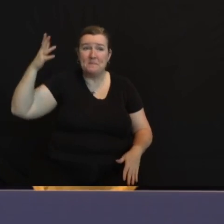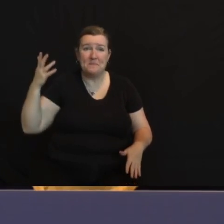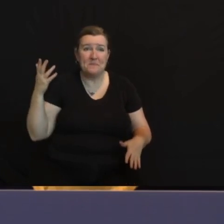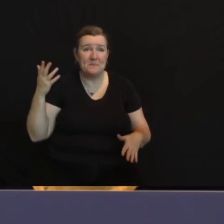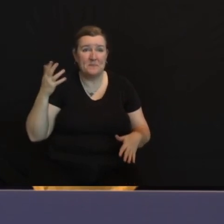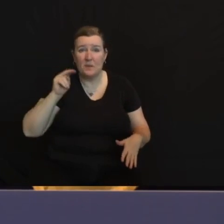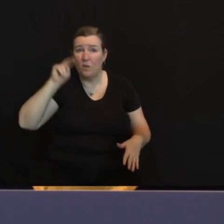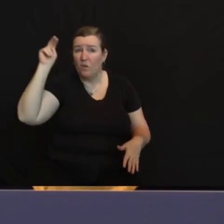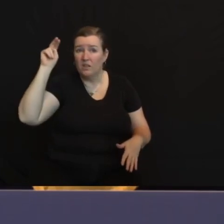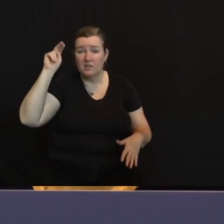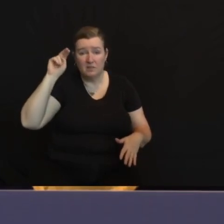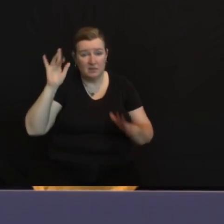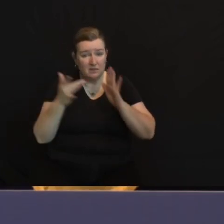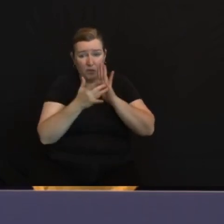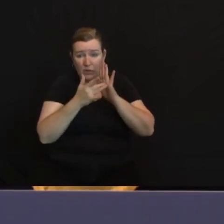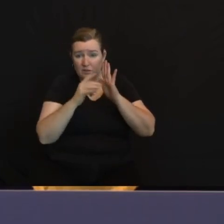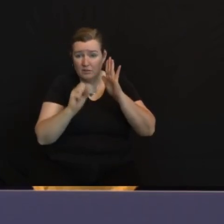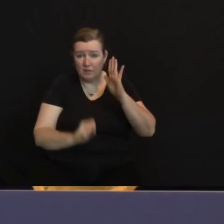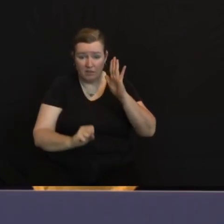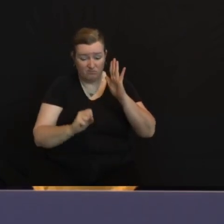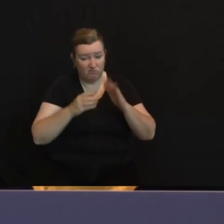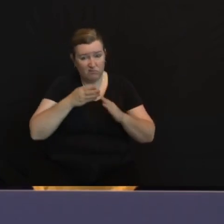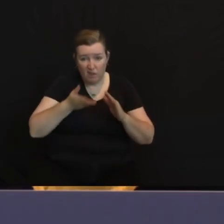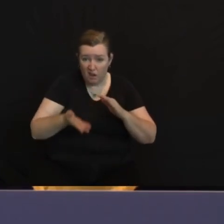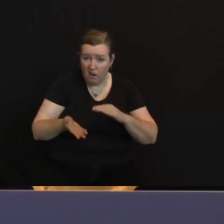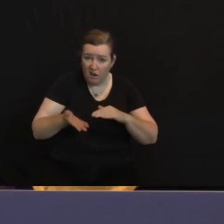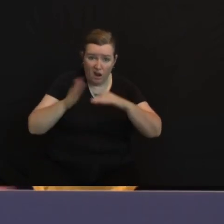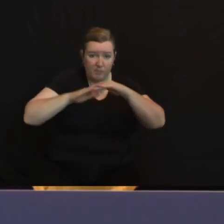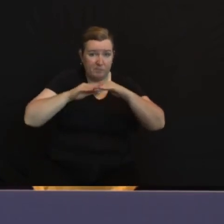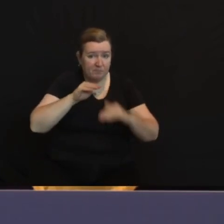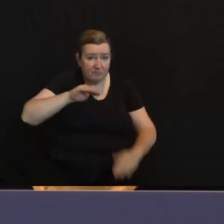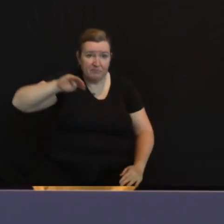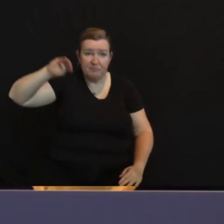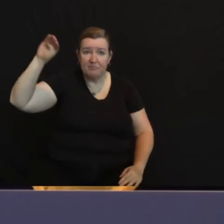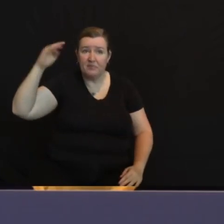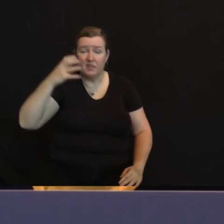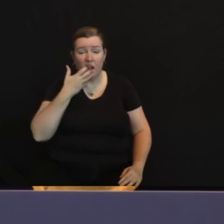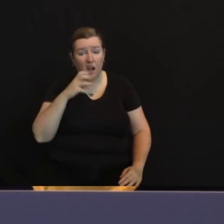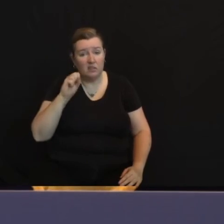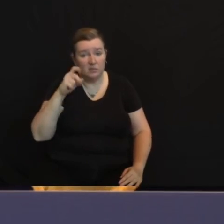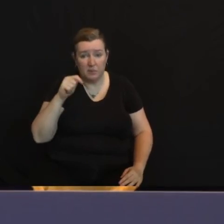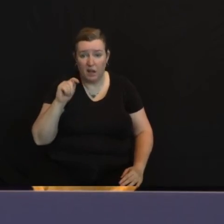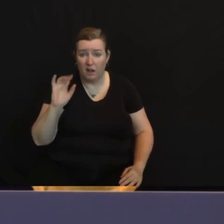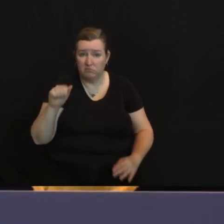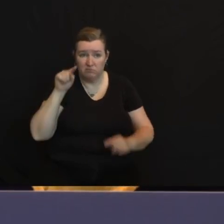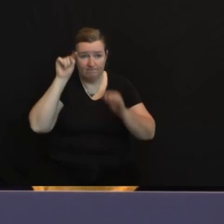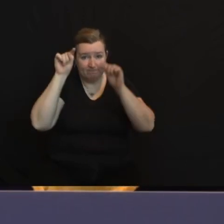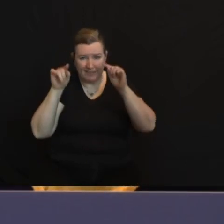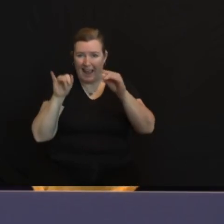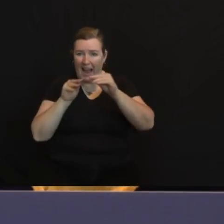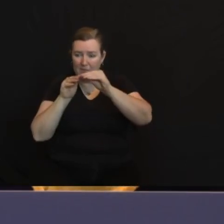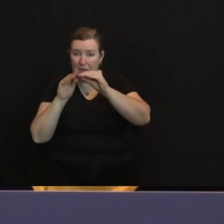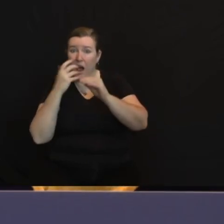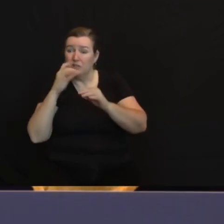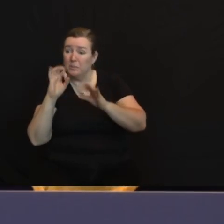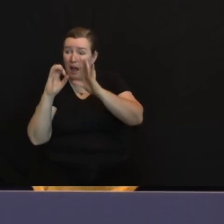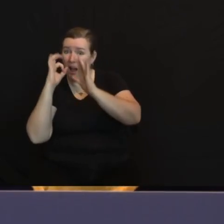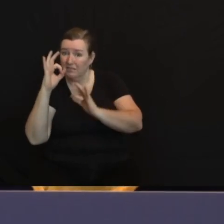Yes, there have been some hot spots, but the number of hot spots is now broadening. Judy, you mentioned earlier that you're putting hotspot teams